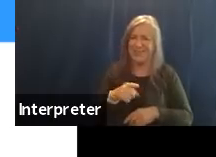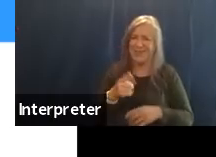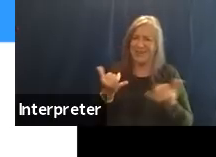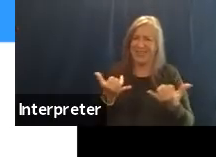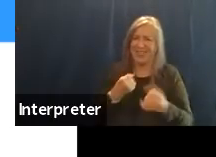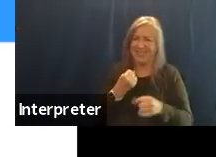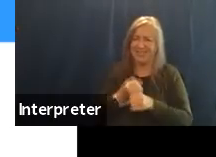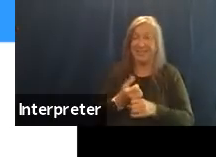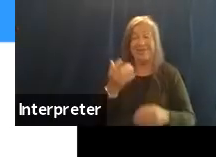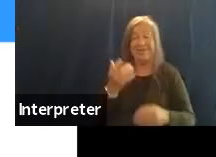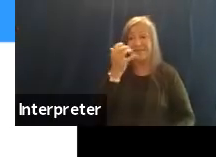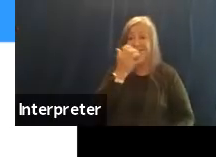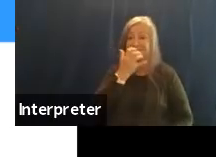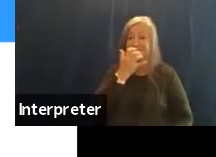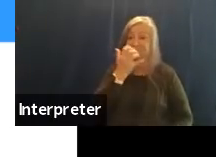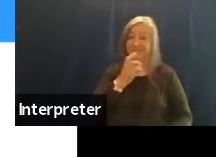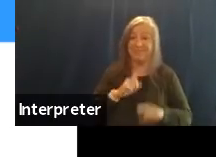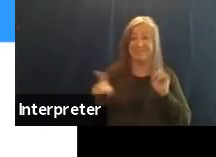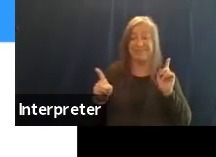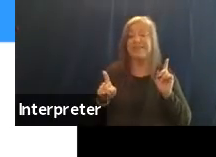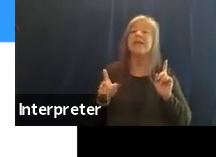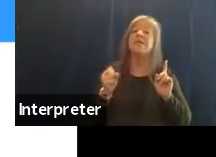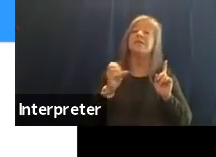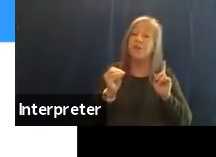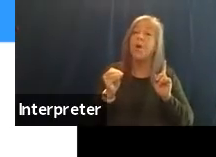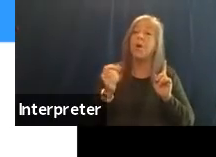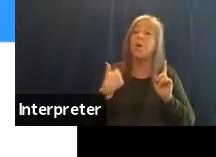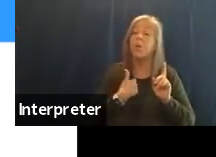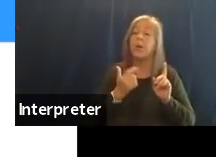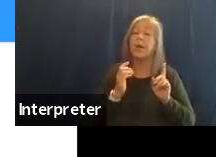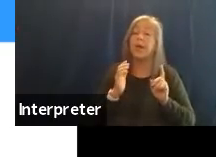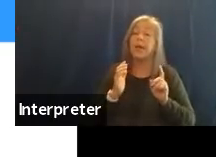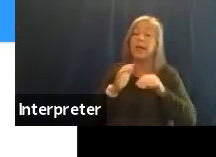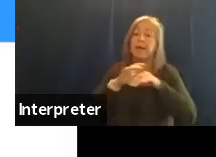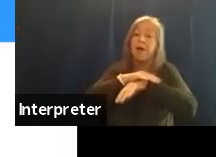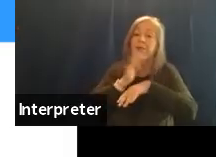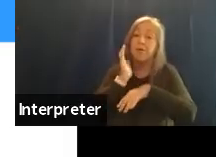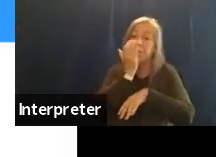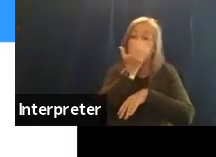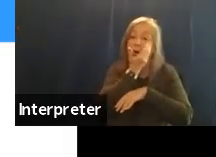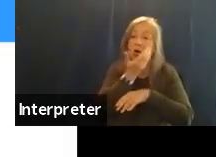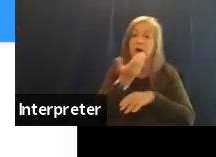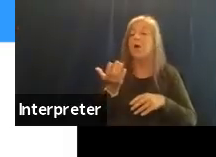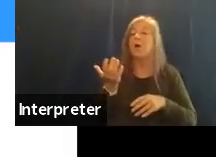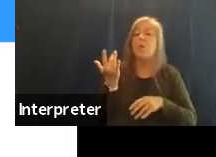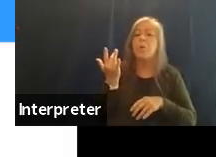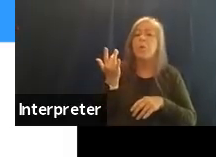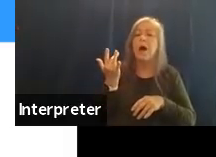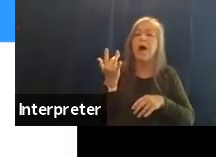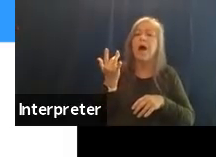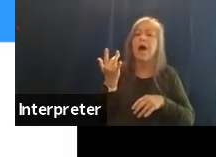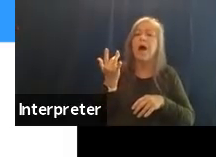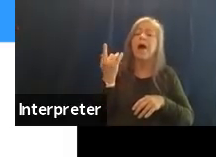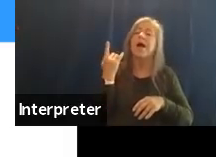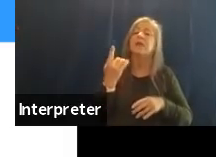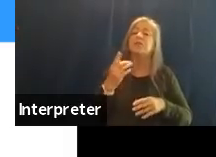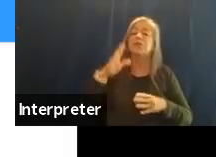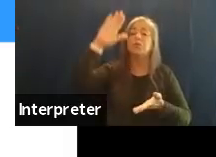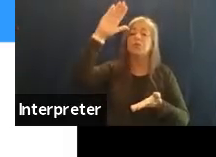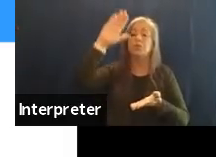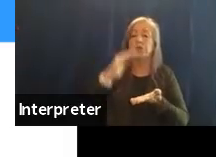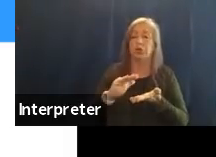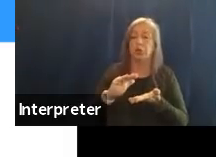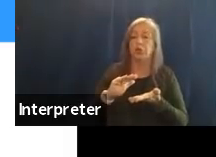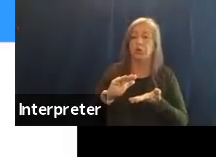so really we wear a face covering to reduce the amount of droplets that we talk and cough and sneeze out into the